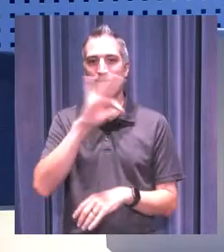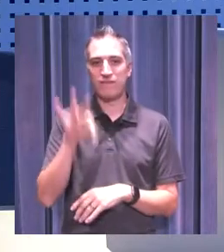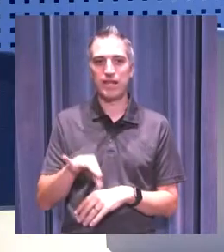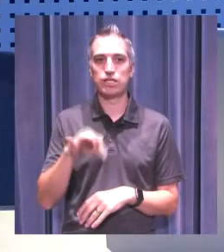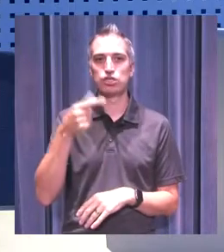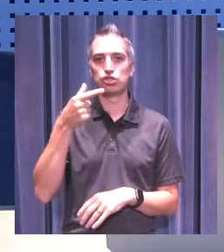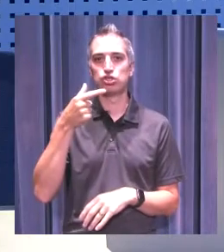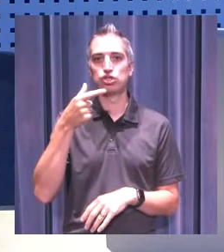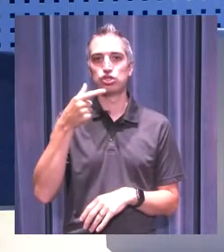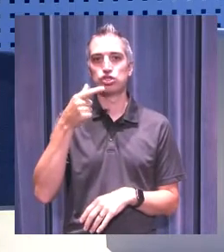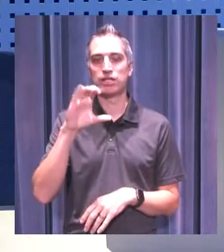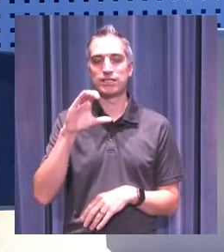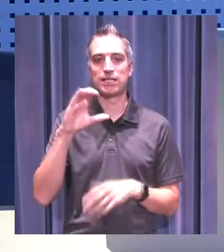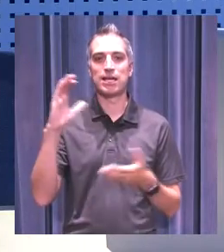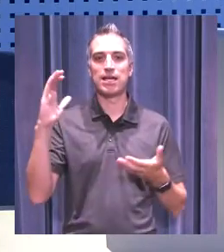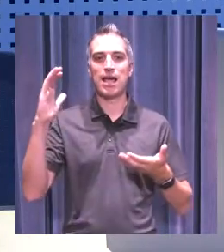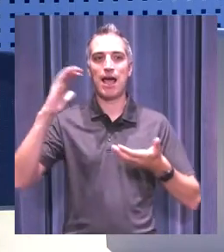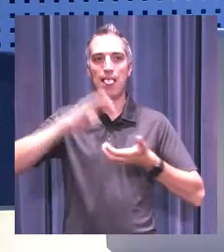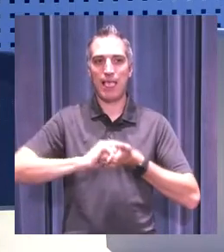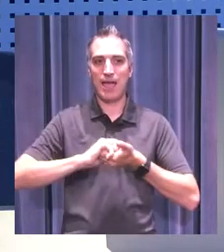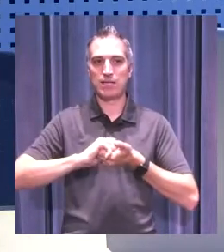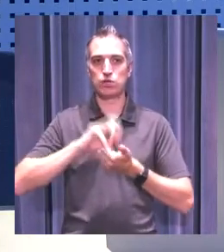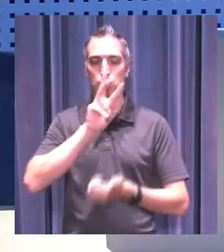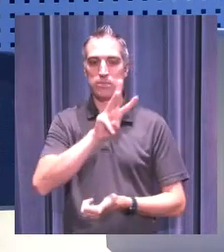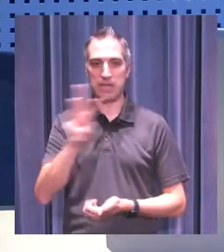Genesee Economic Alliance website.